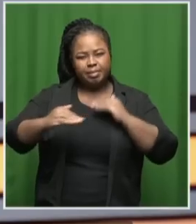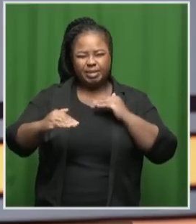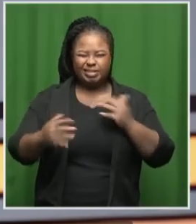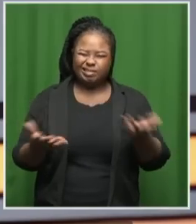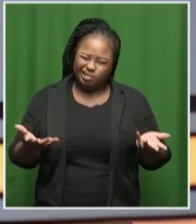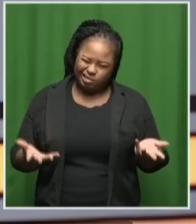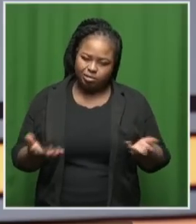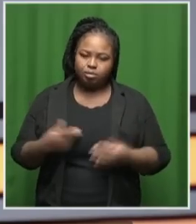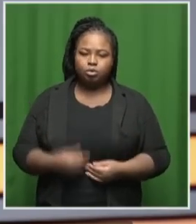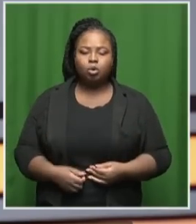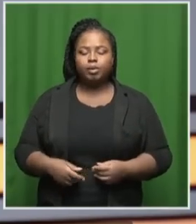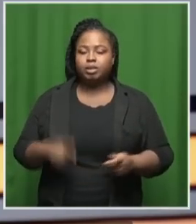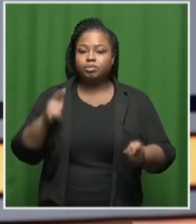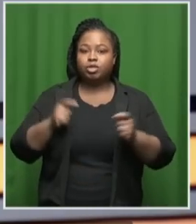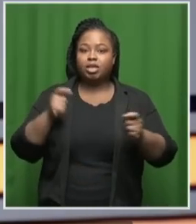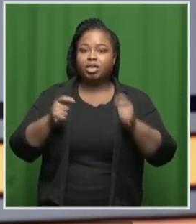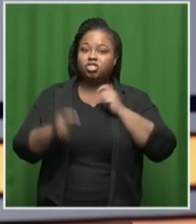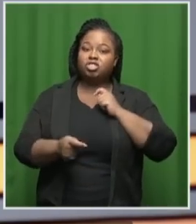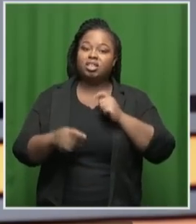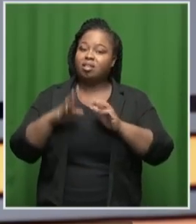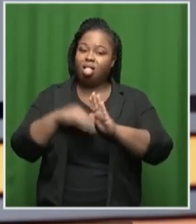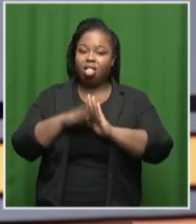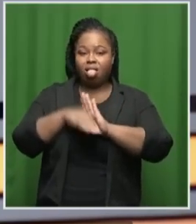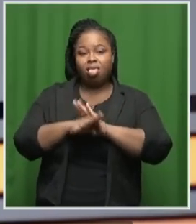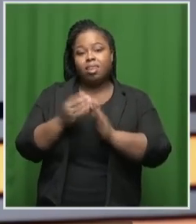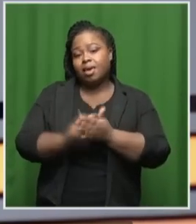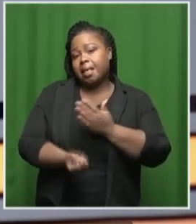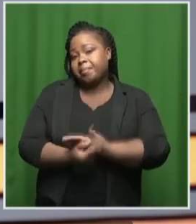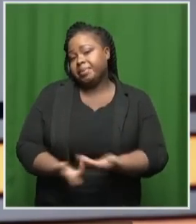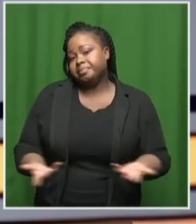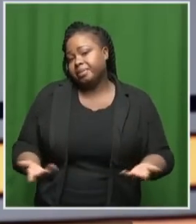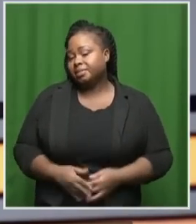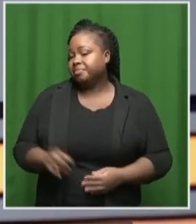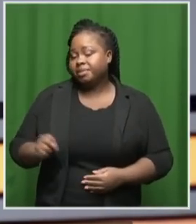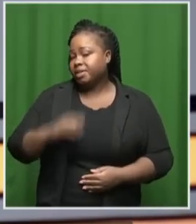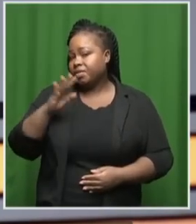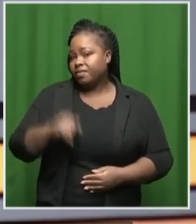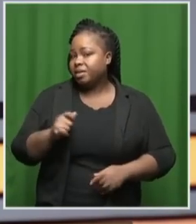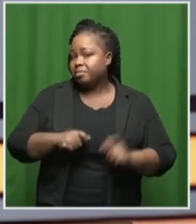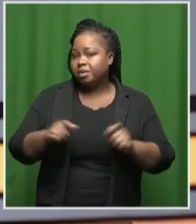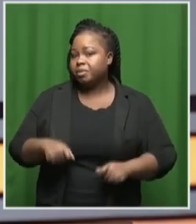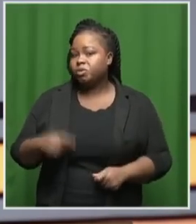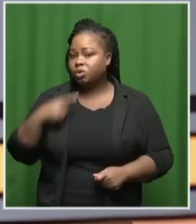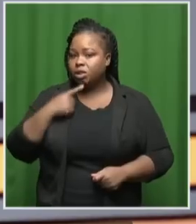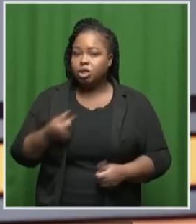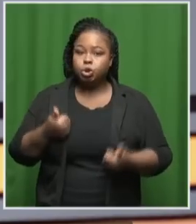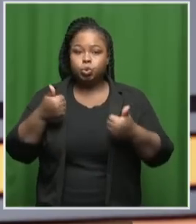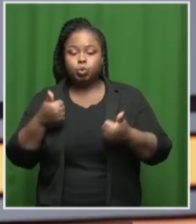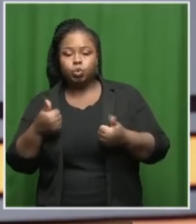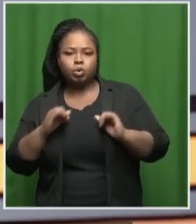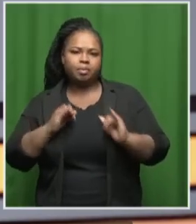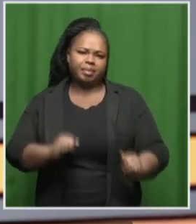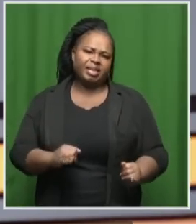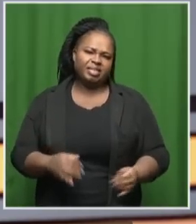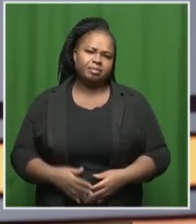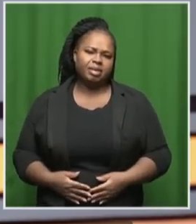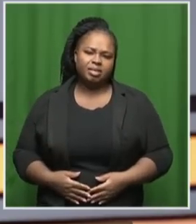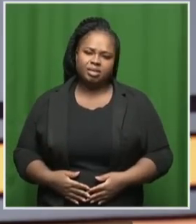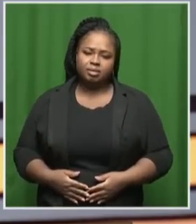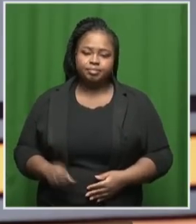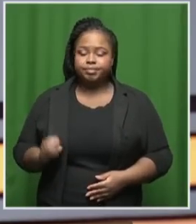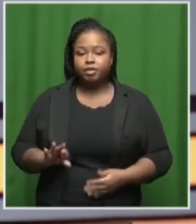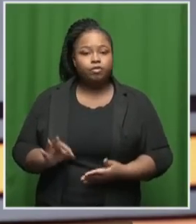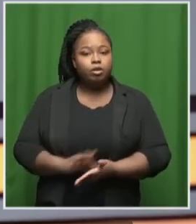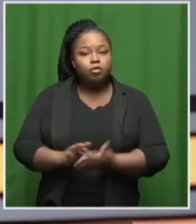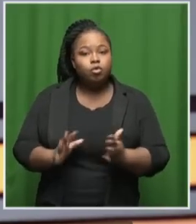very, very fluid moment. But we do not have a say as South Africans to say coalitions are good or bad. It is what the voters. If the